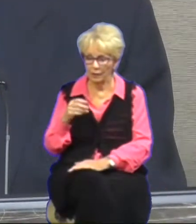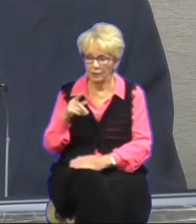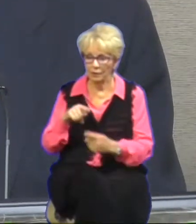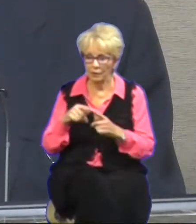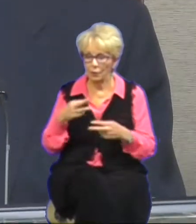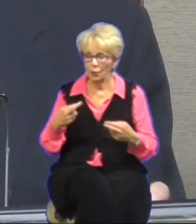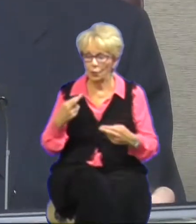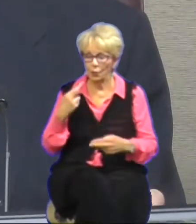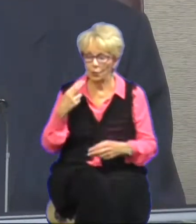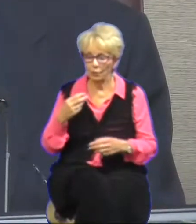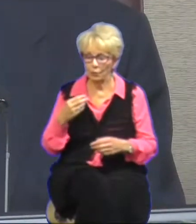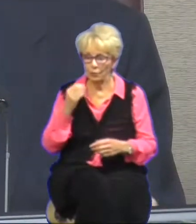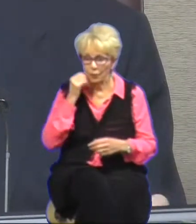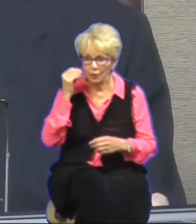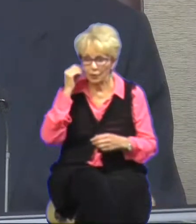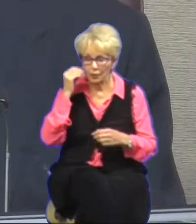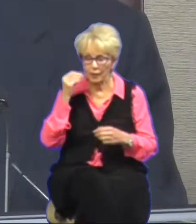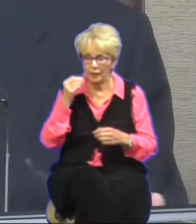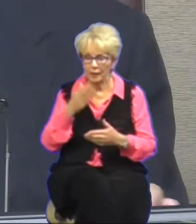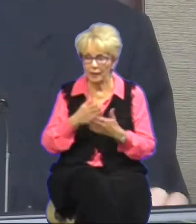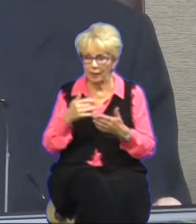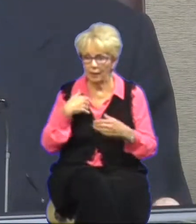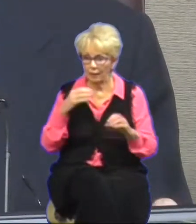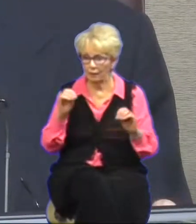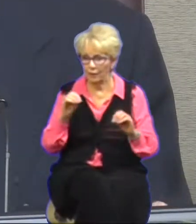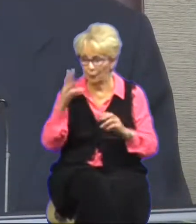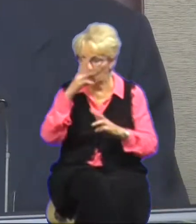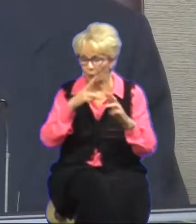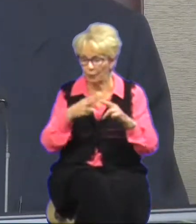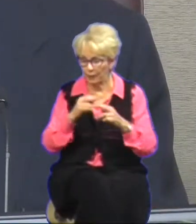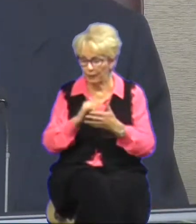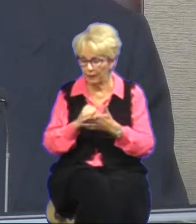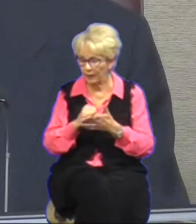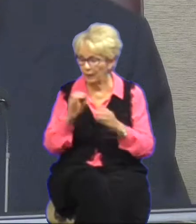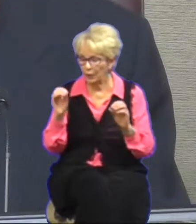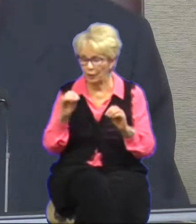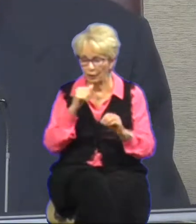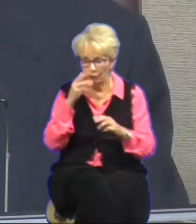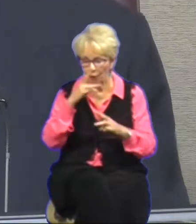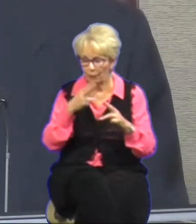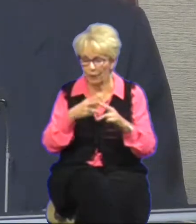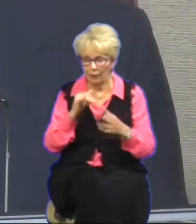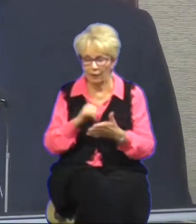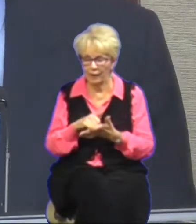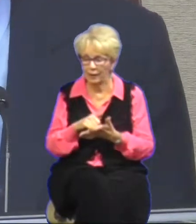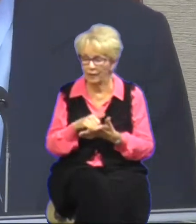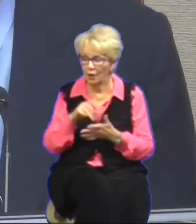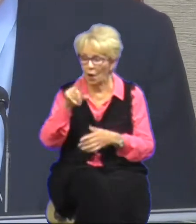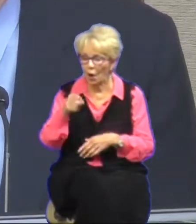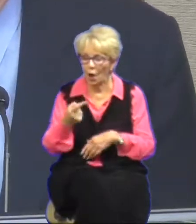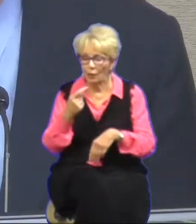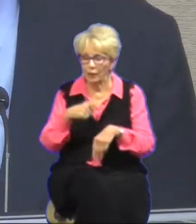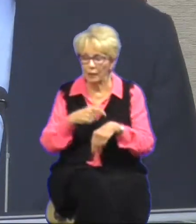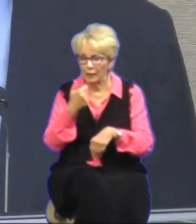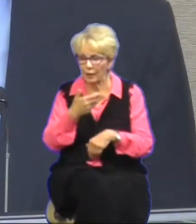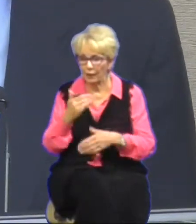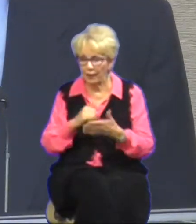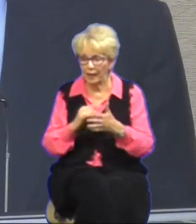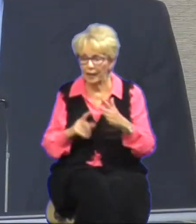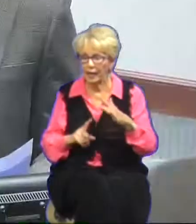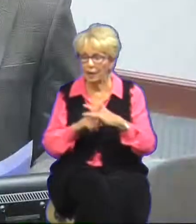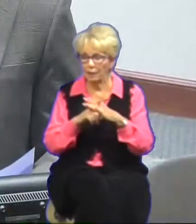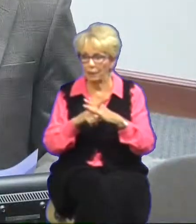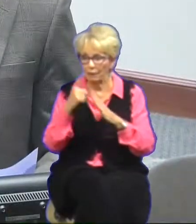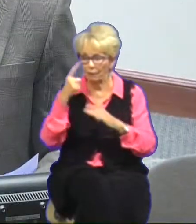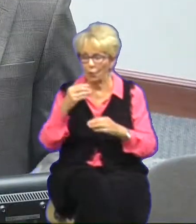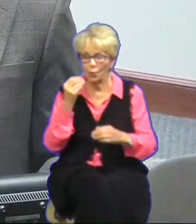residential section. They got nothing to worry about, do they? No, sir. The only time that anything comes into play